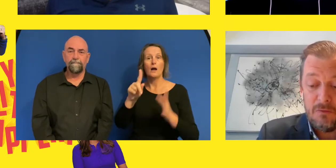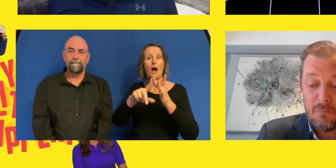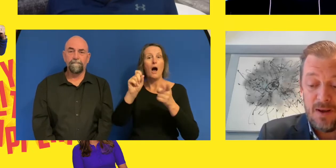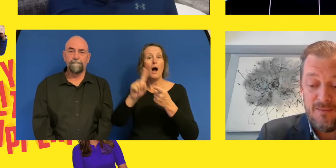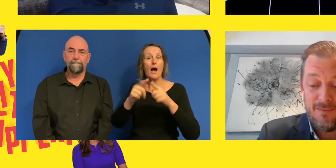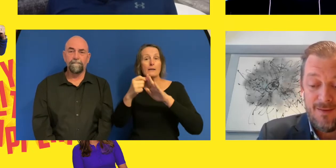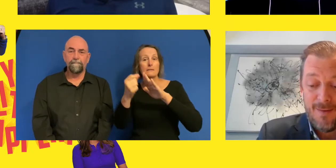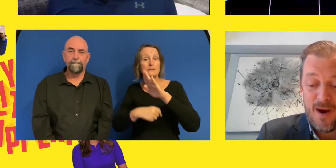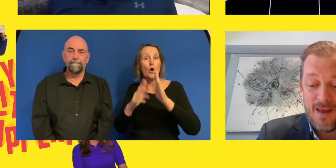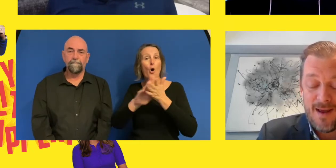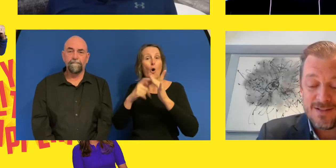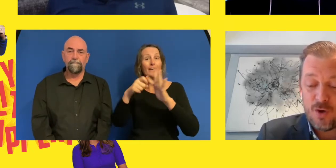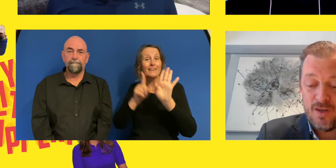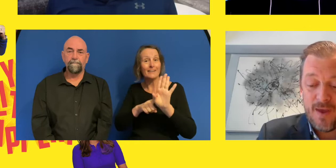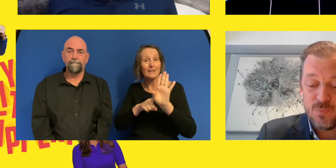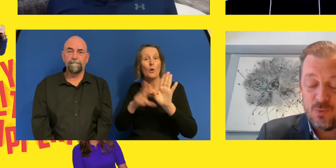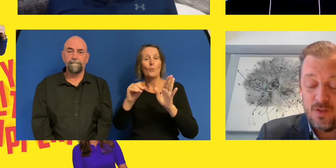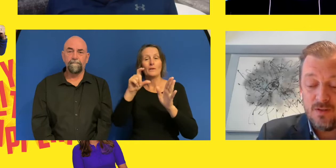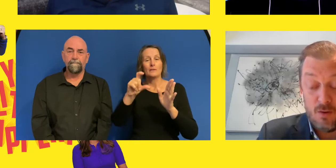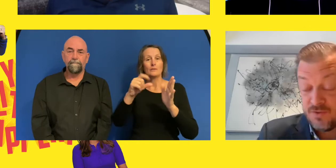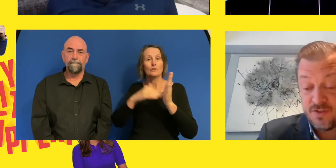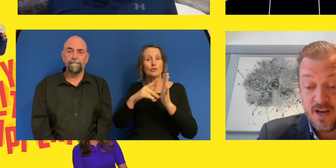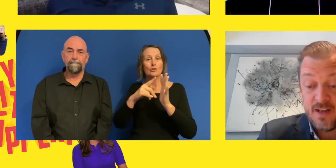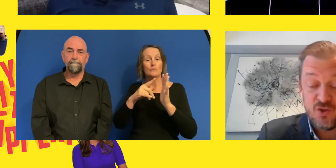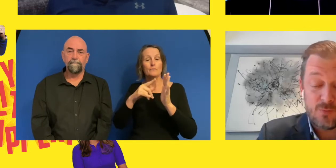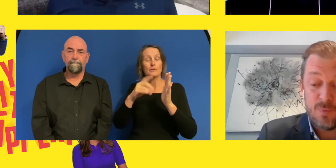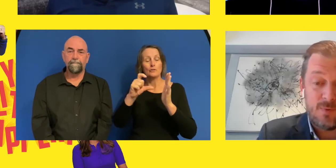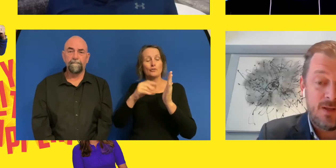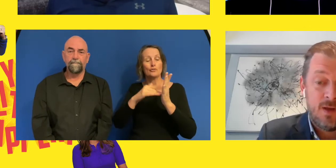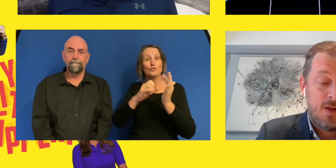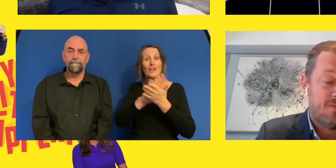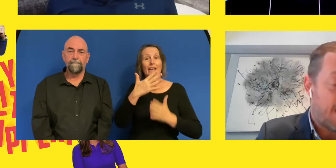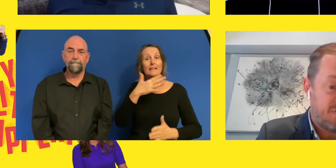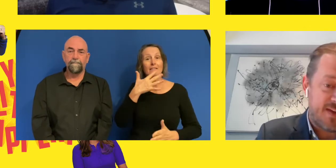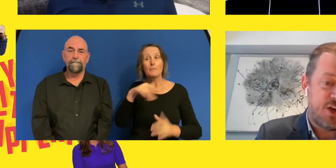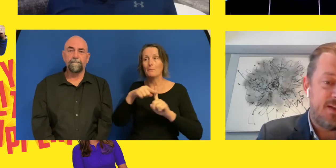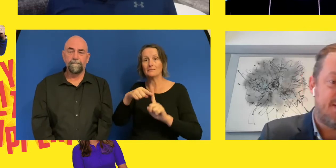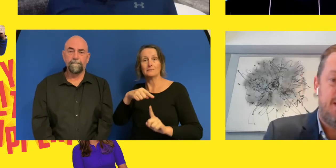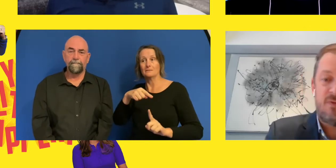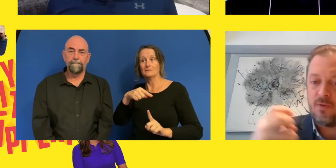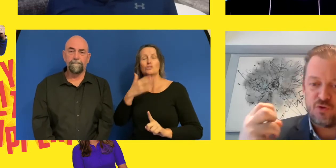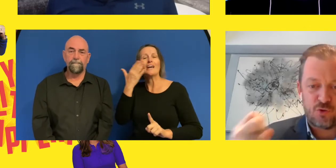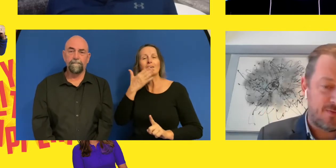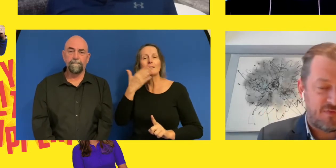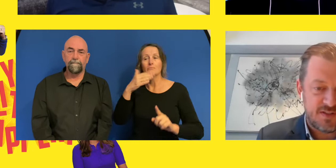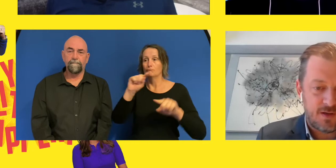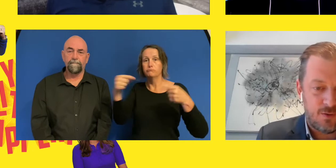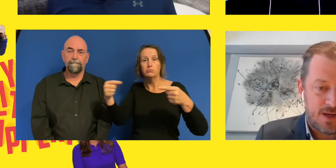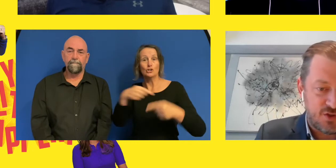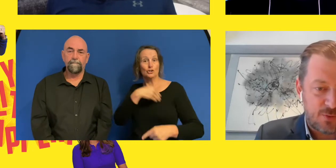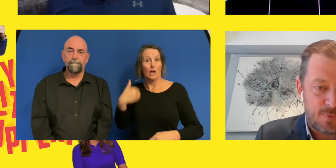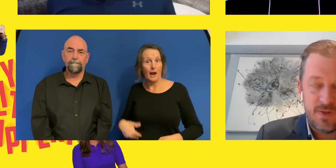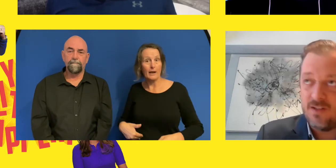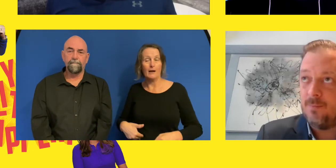very competitive para ice hockey match between the hosts, China and Czech Republic. Very fast Chinese team, a very strong and